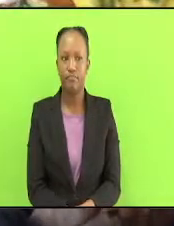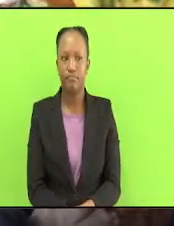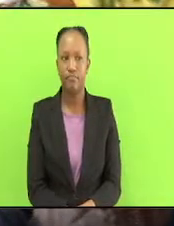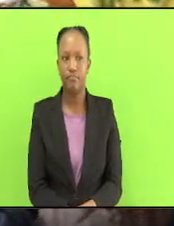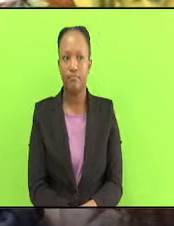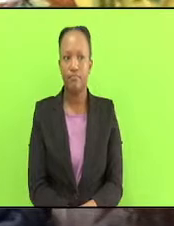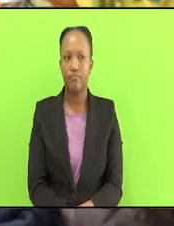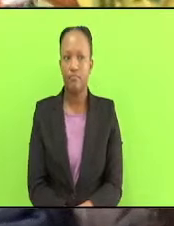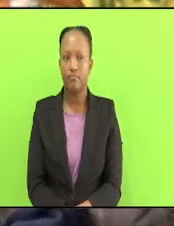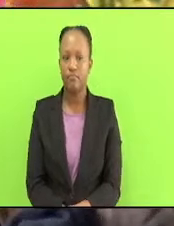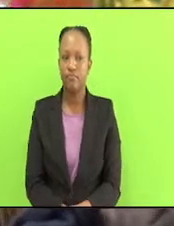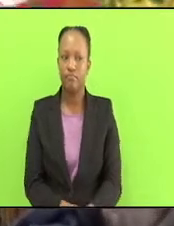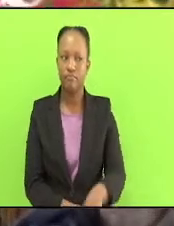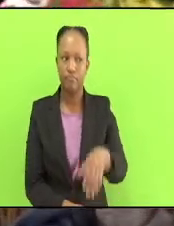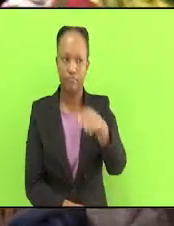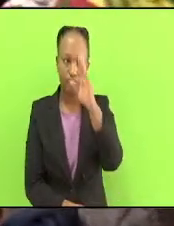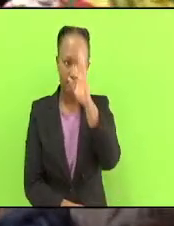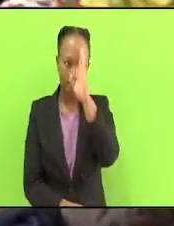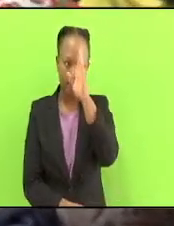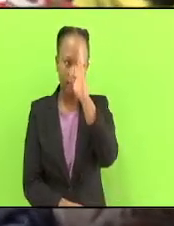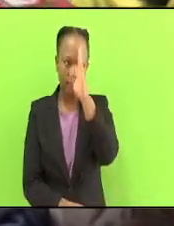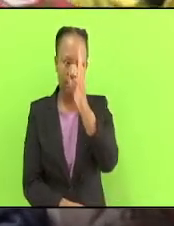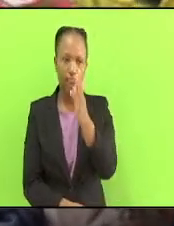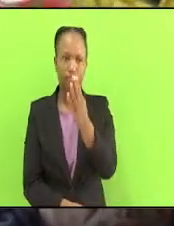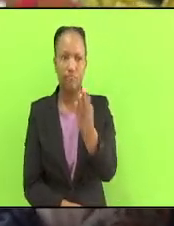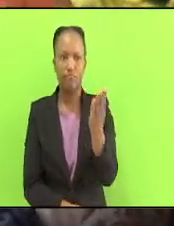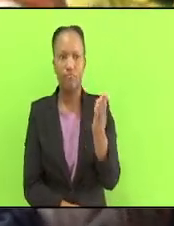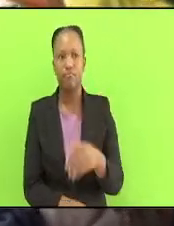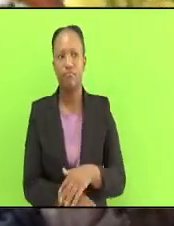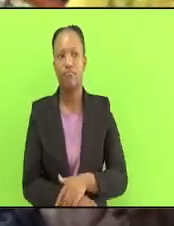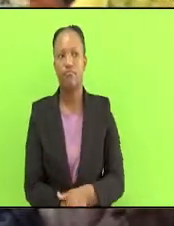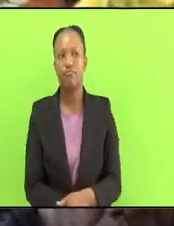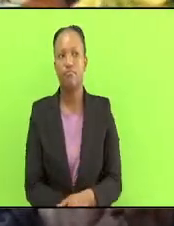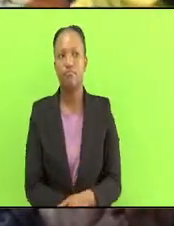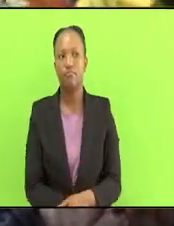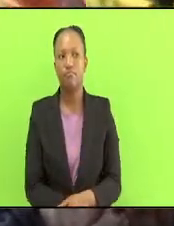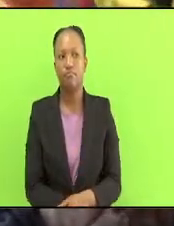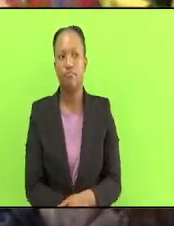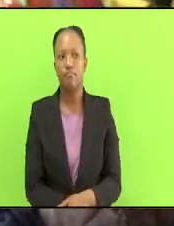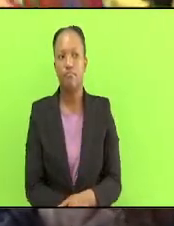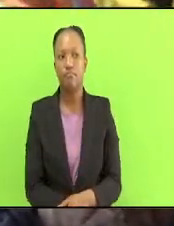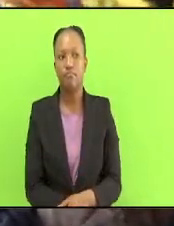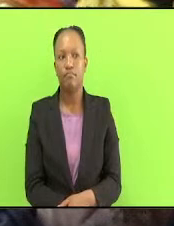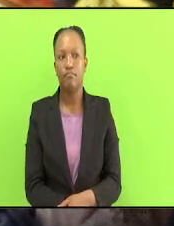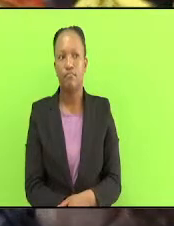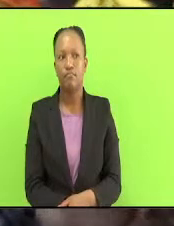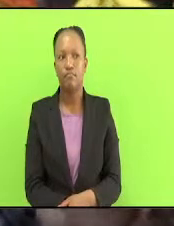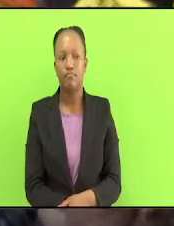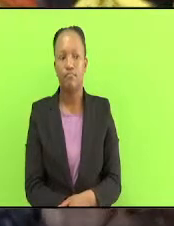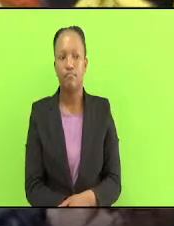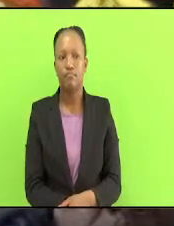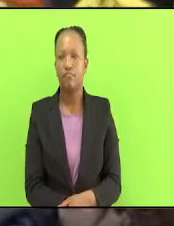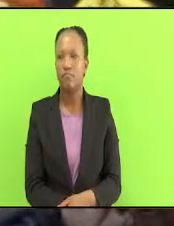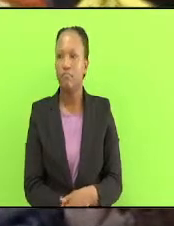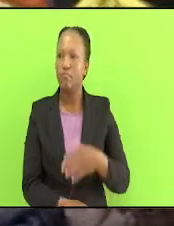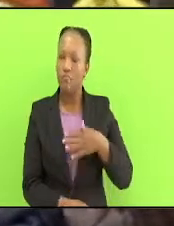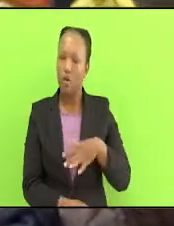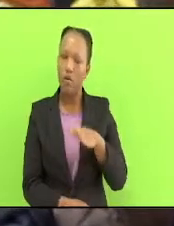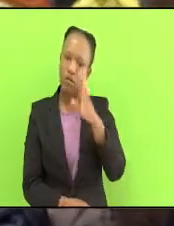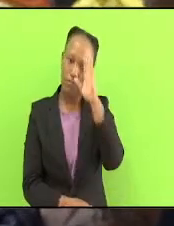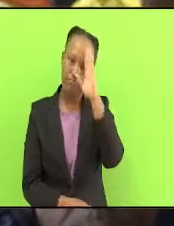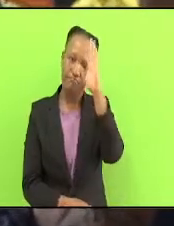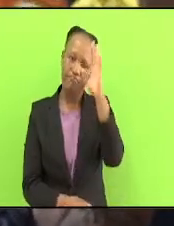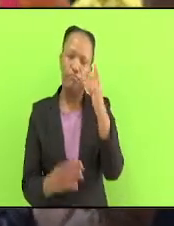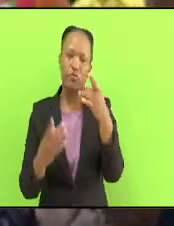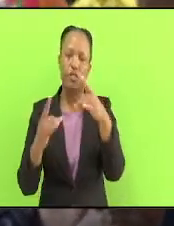Okay. Good afternoon. Dumelang. Ne ke tla dumedisa Honorable Chair, but o tswile. I was